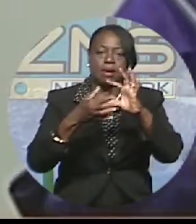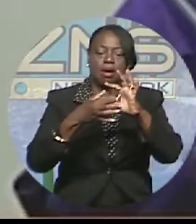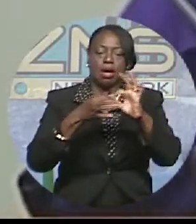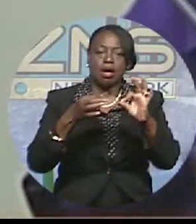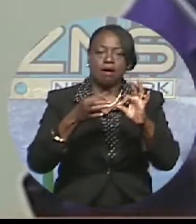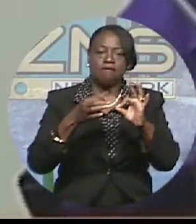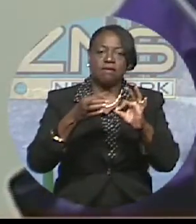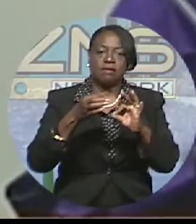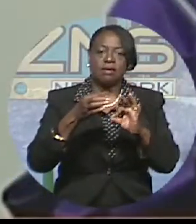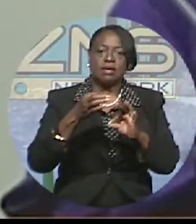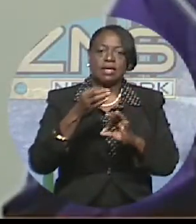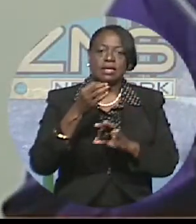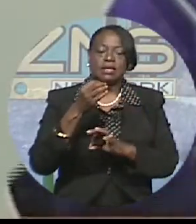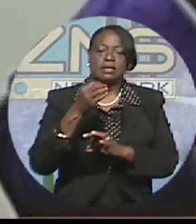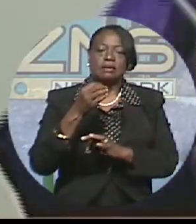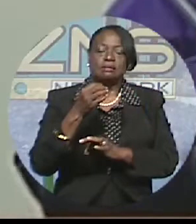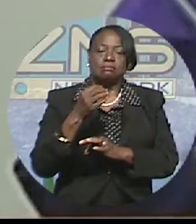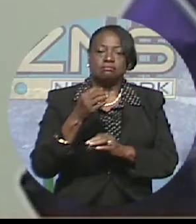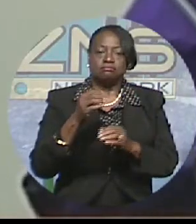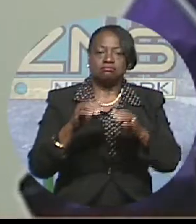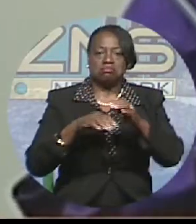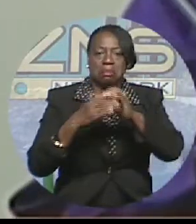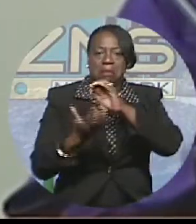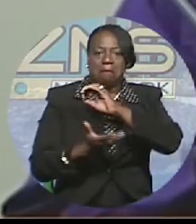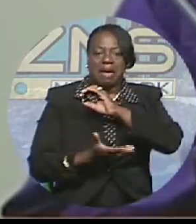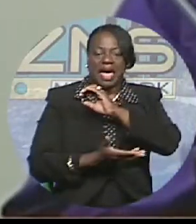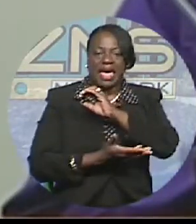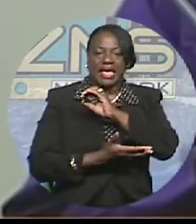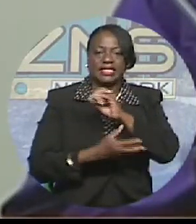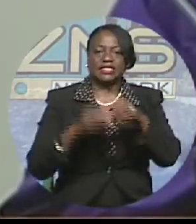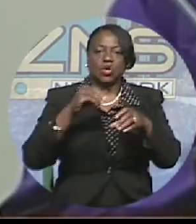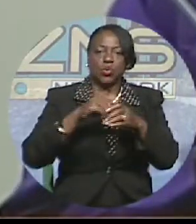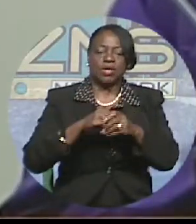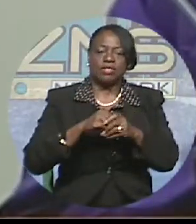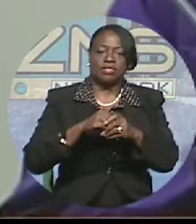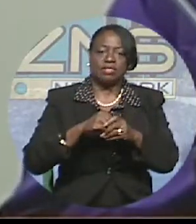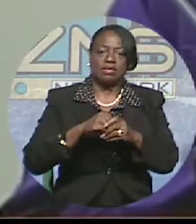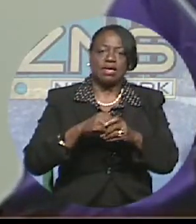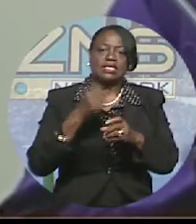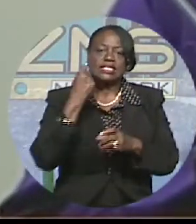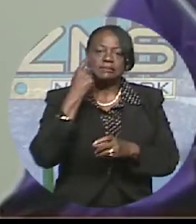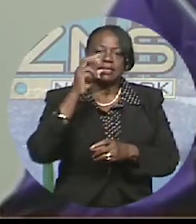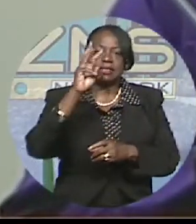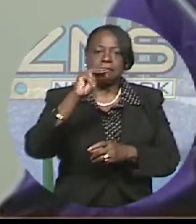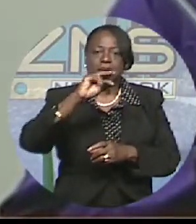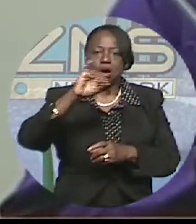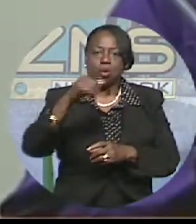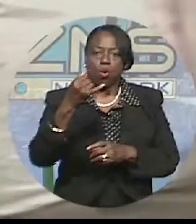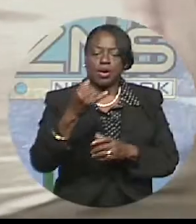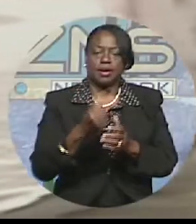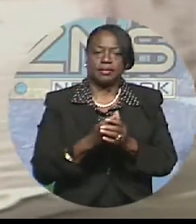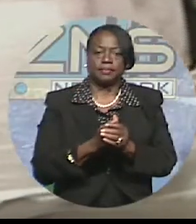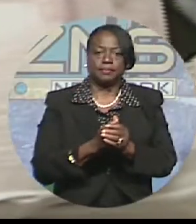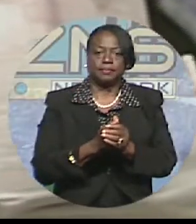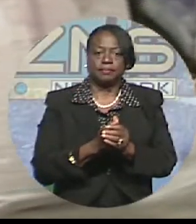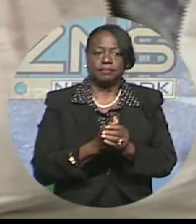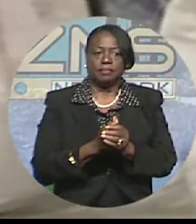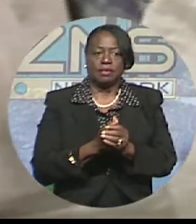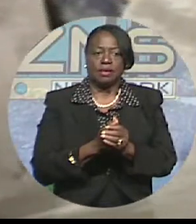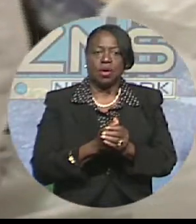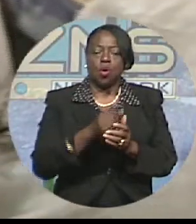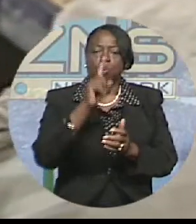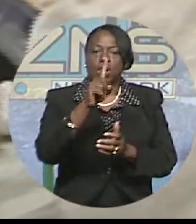marijuana, suspected crocus sacks containing suspected marijuana. The crocus sack totaled